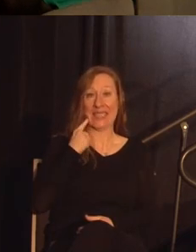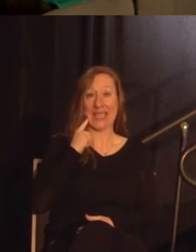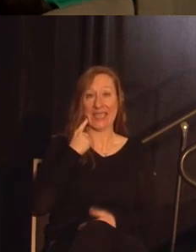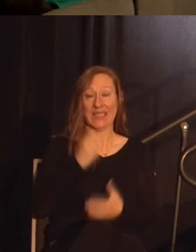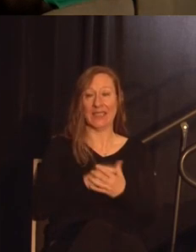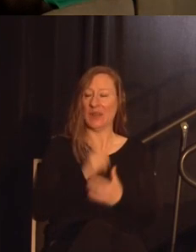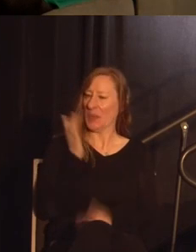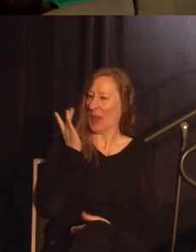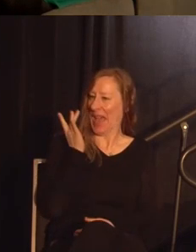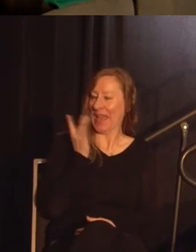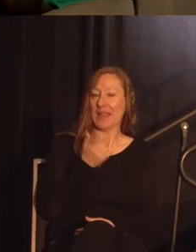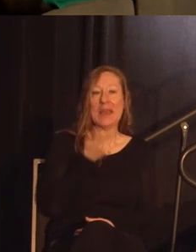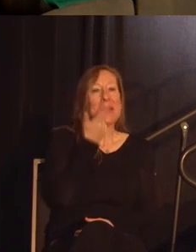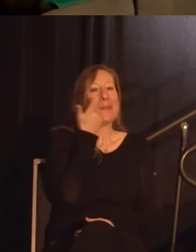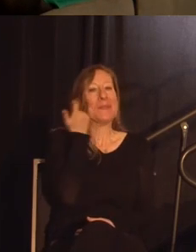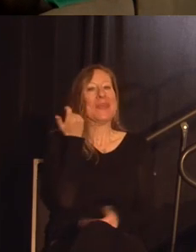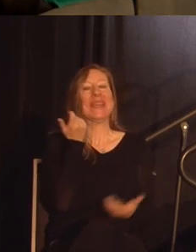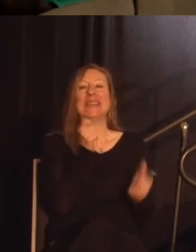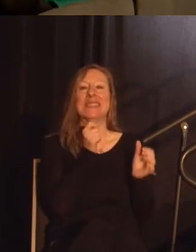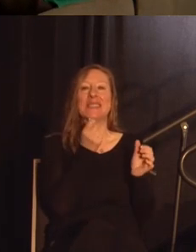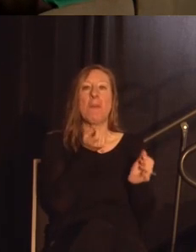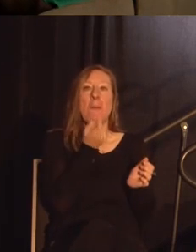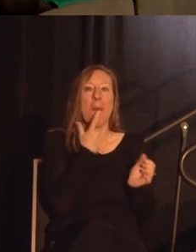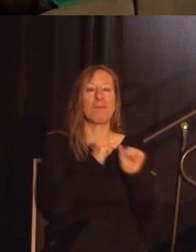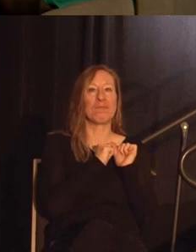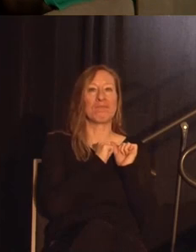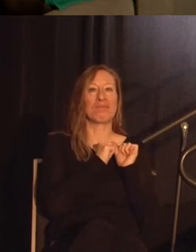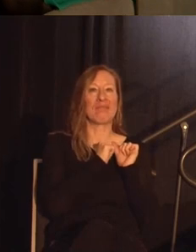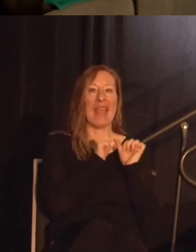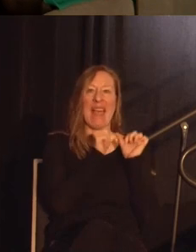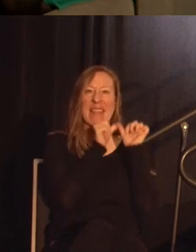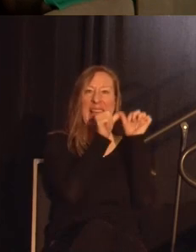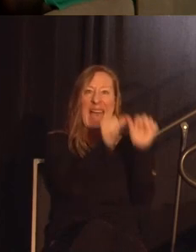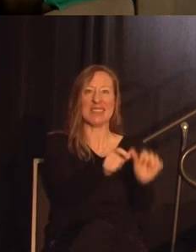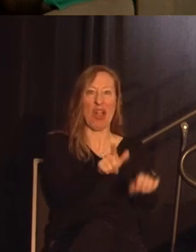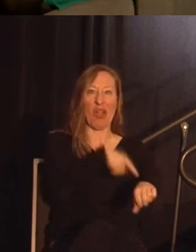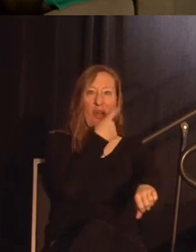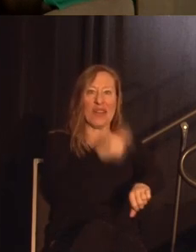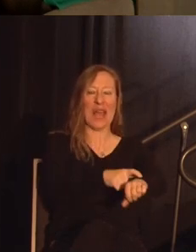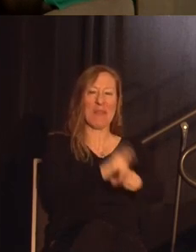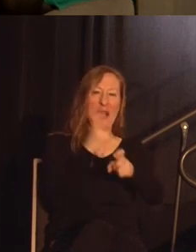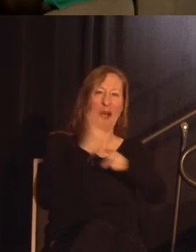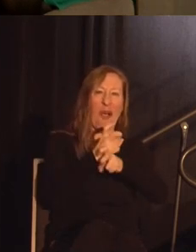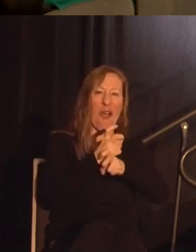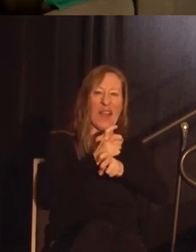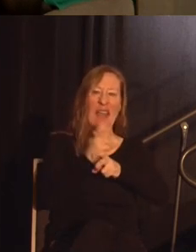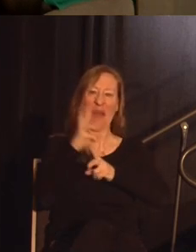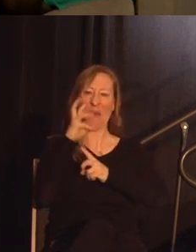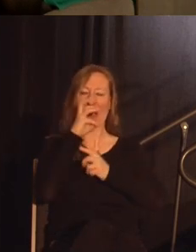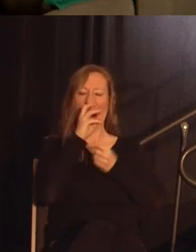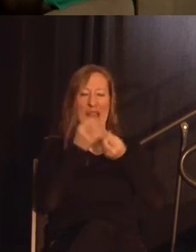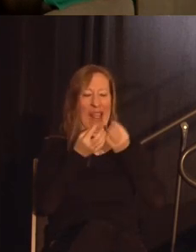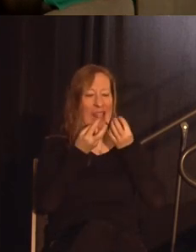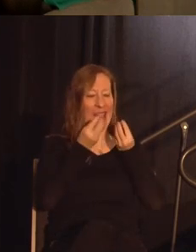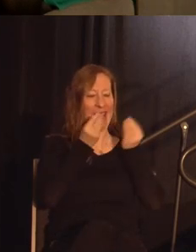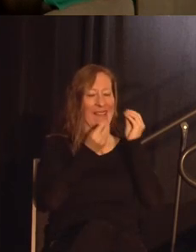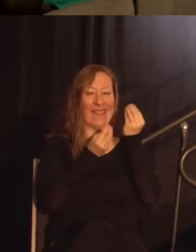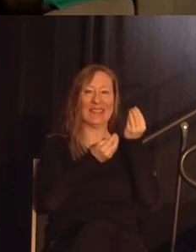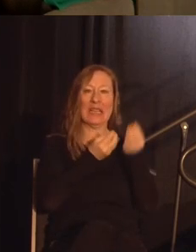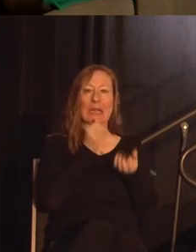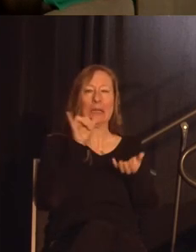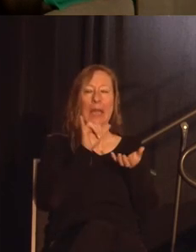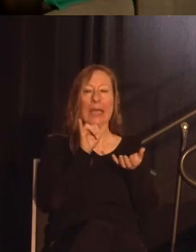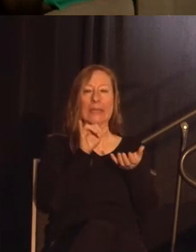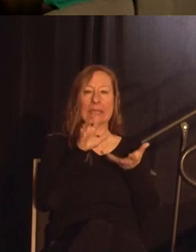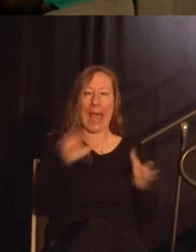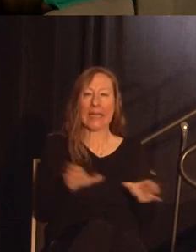Why? Because they, like, last a long time. They're, like, hard and weird. Yes. And they're just sort of like an activity. Like, you have to, like,